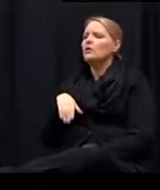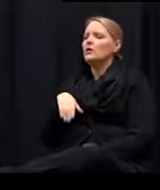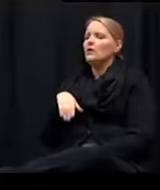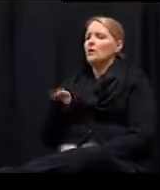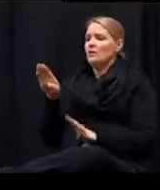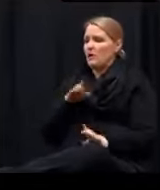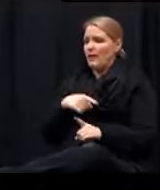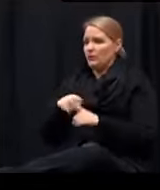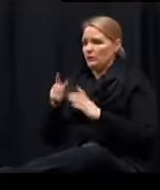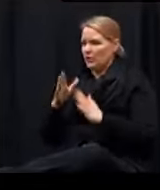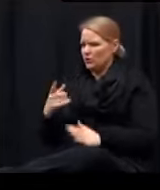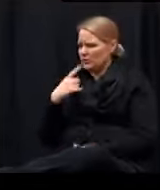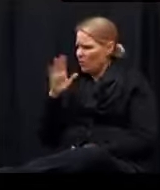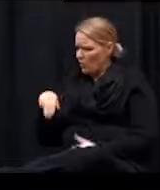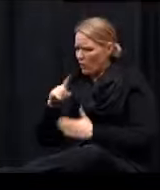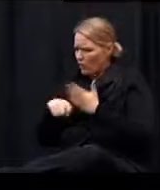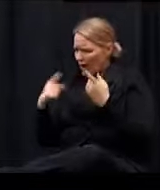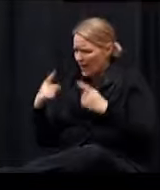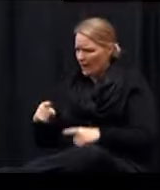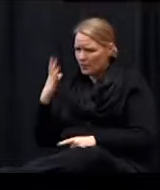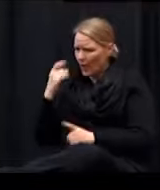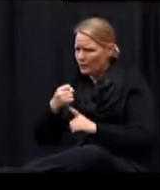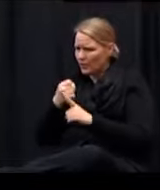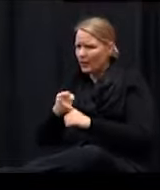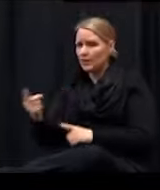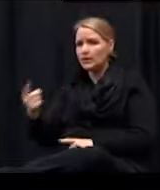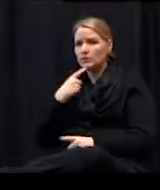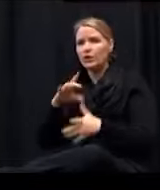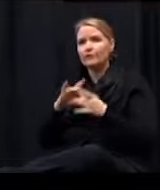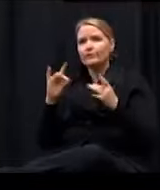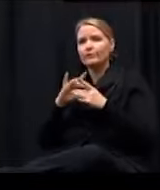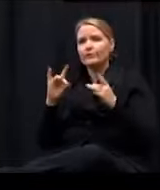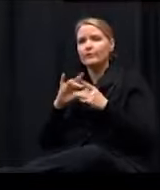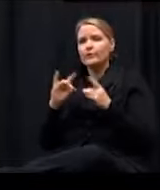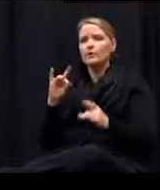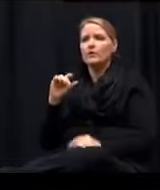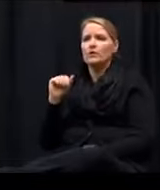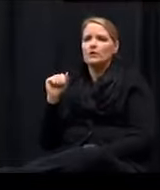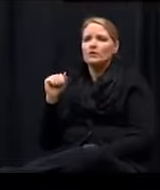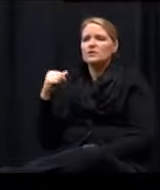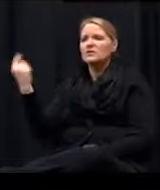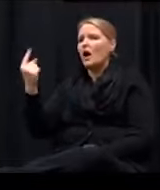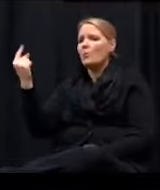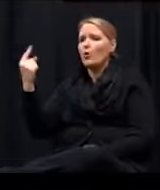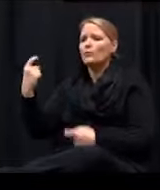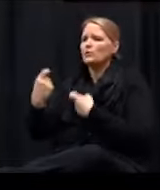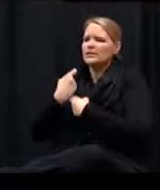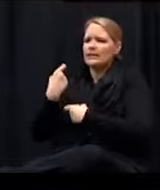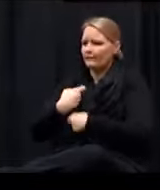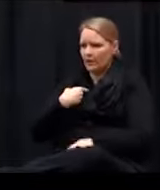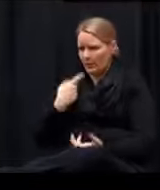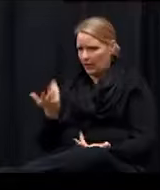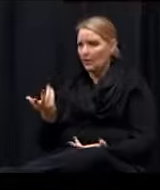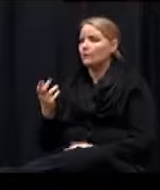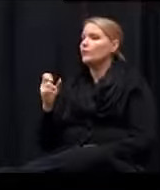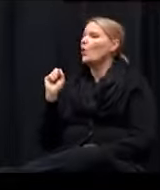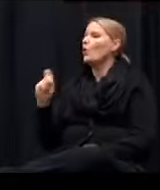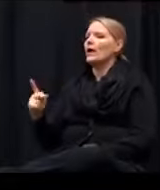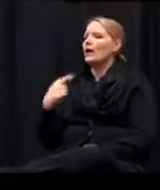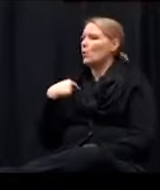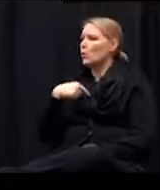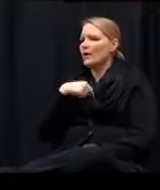behavior specialist was like, well, what happened? Why'd you do this? And then he started talking about someone making fun of him. Well, we didn't go